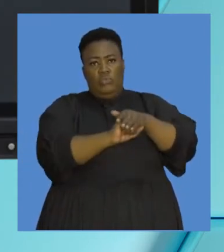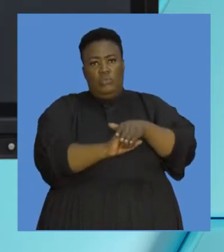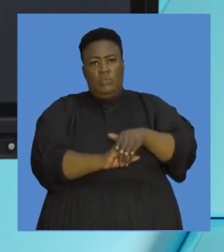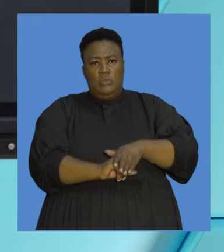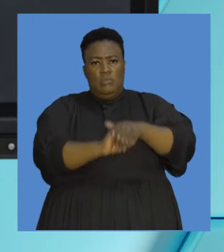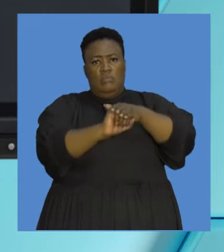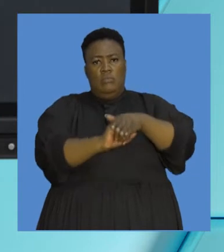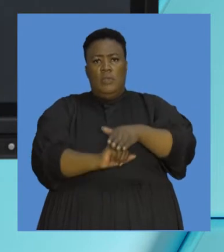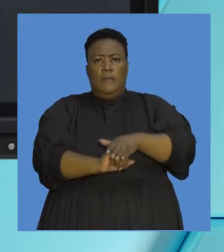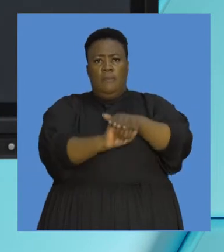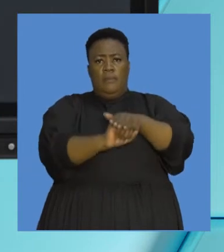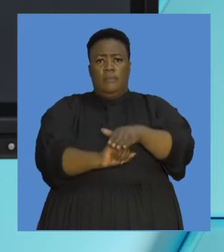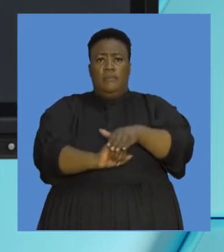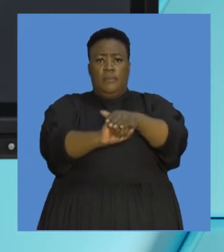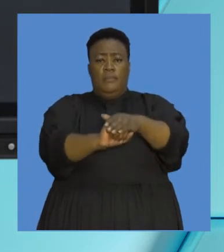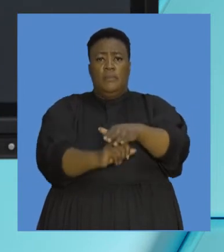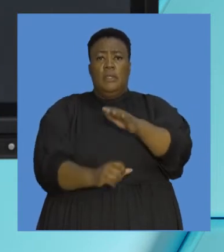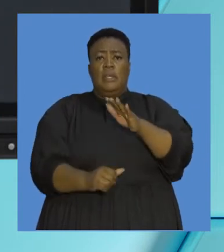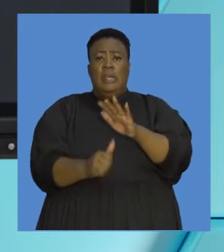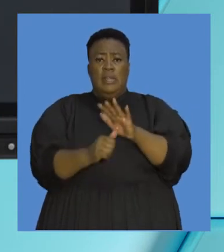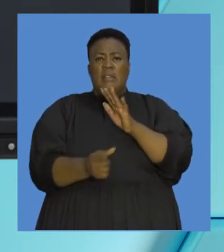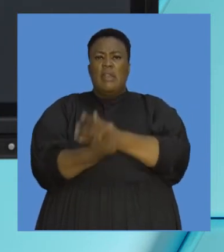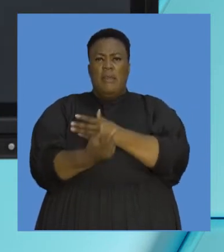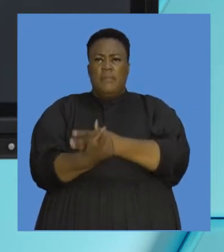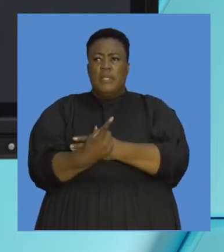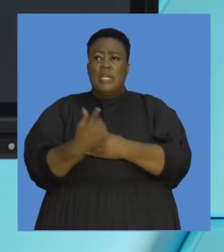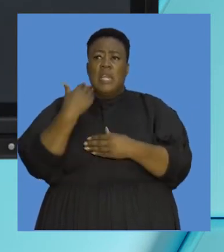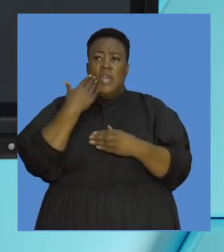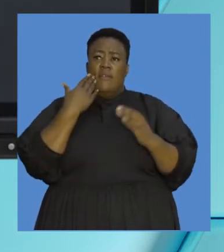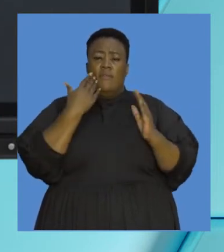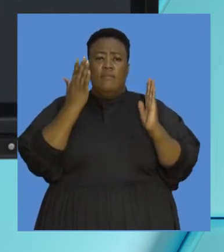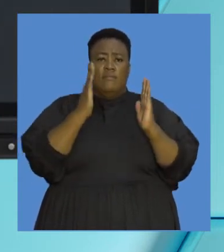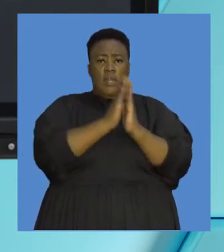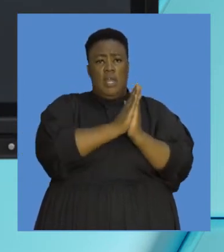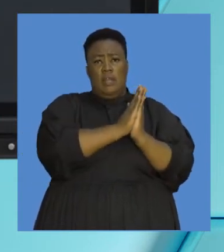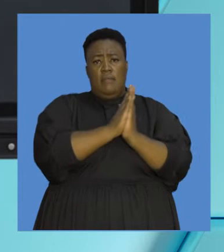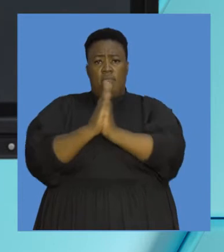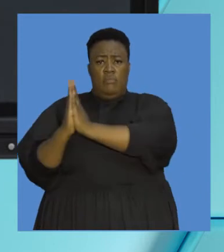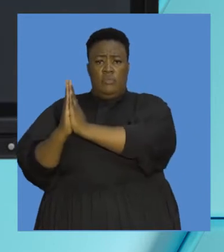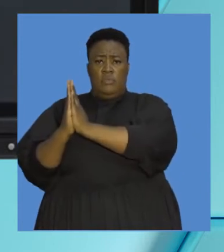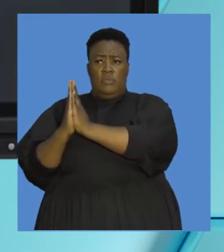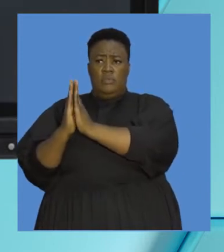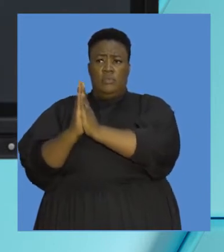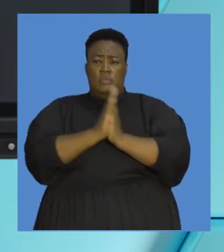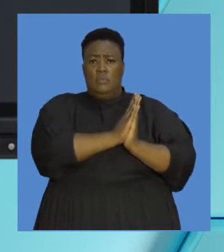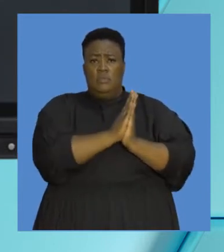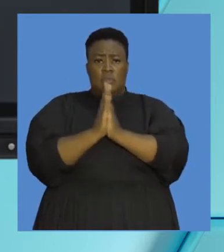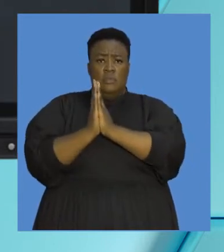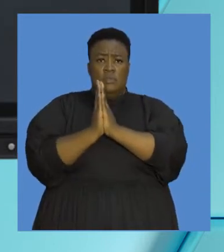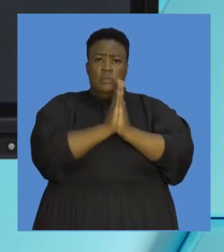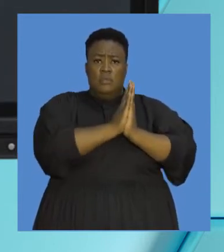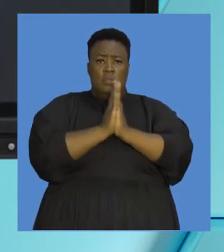ground pushes back at us. It happens everywhere. If I take my hand and I push with my other